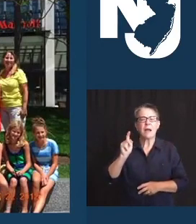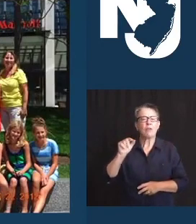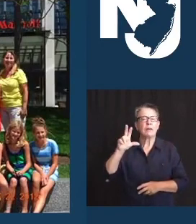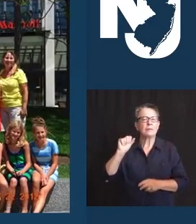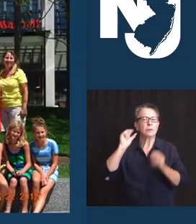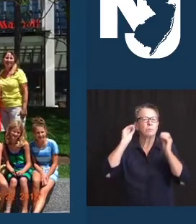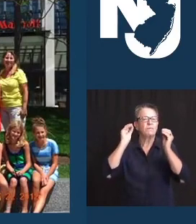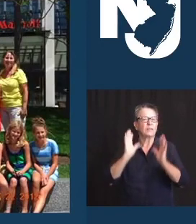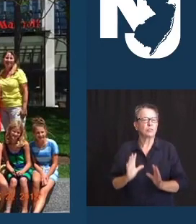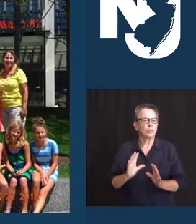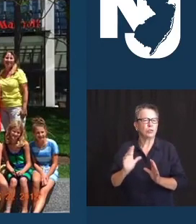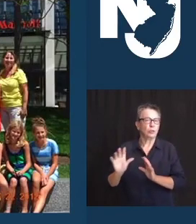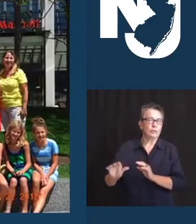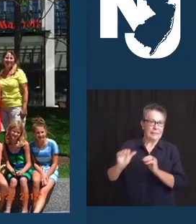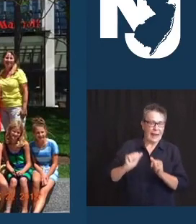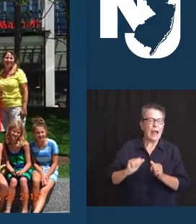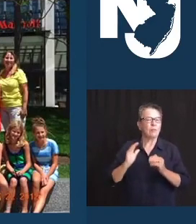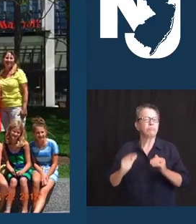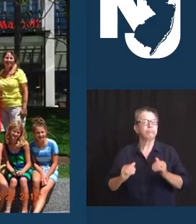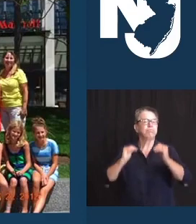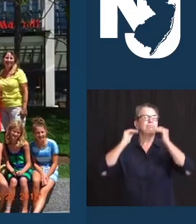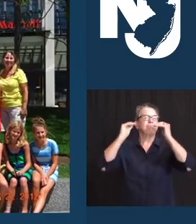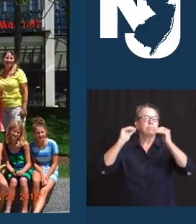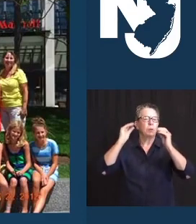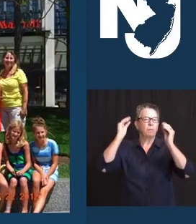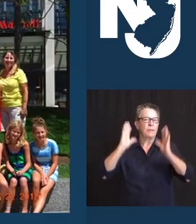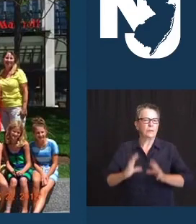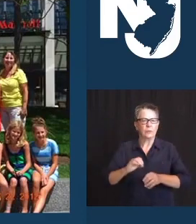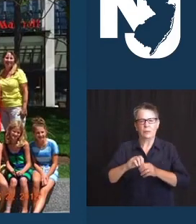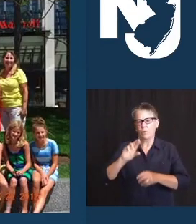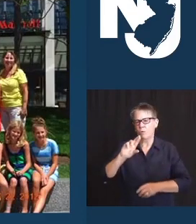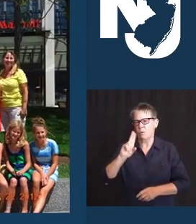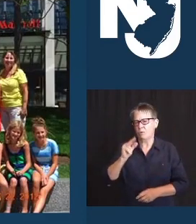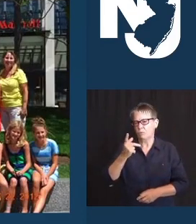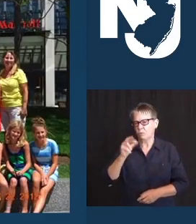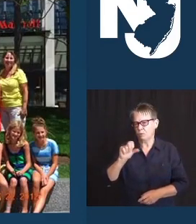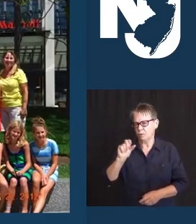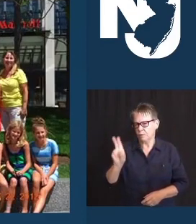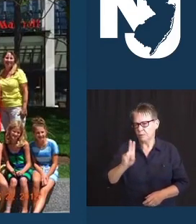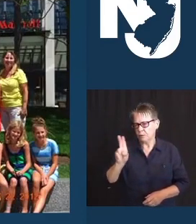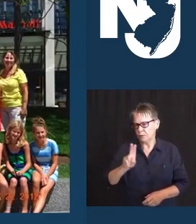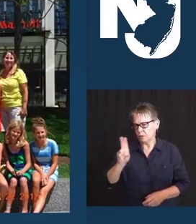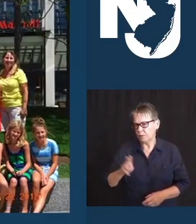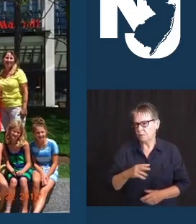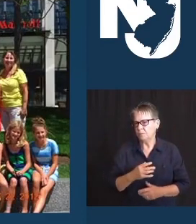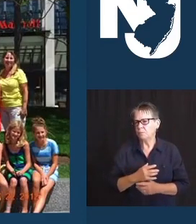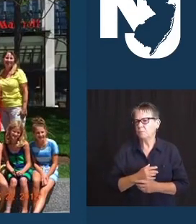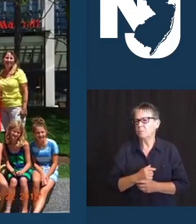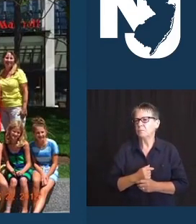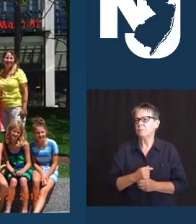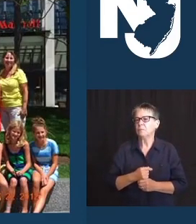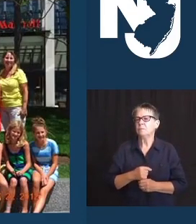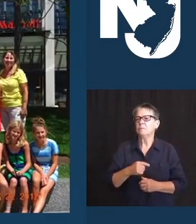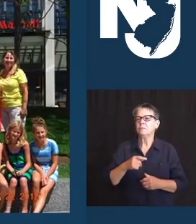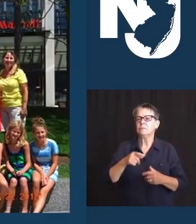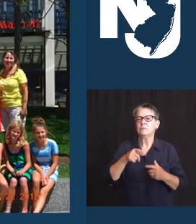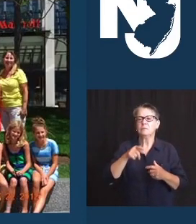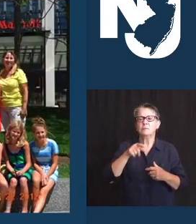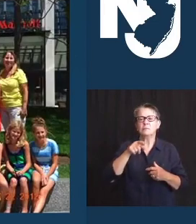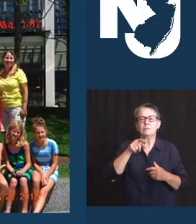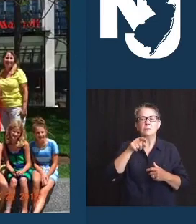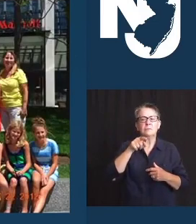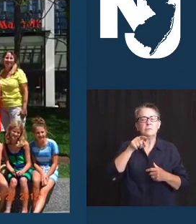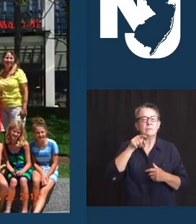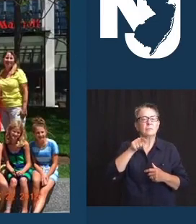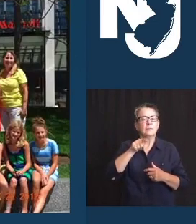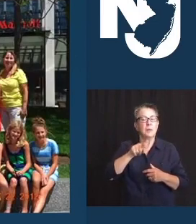Mary Ann, who, by the way, sadly passed away at the very young age of 48, they took over the Pine Florist in